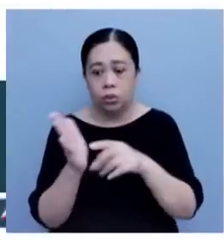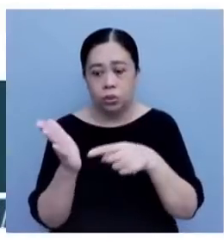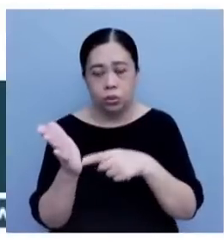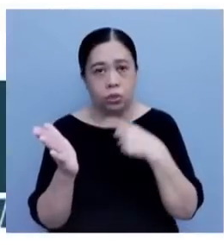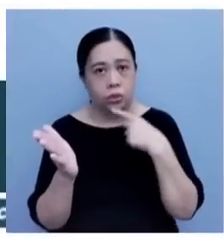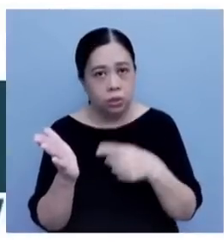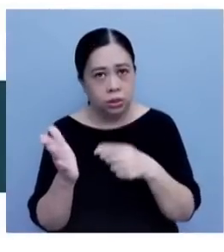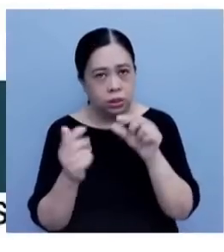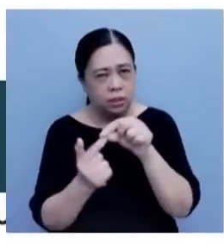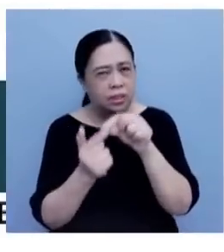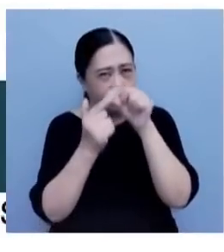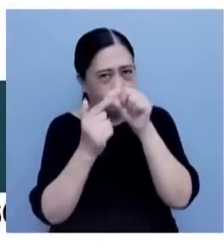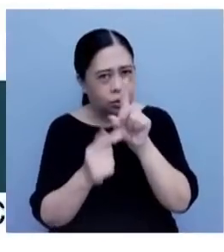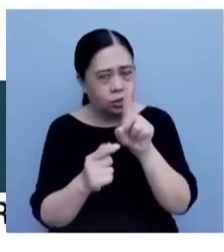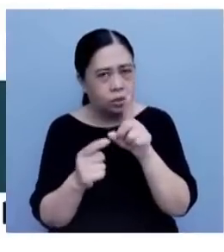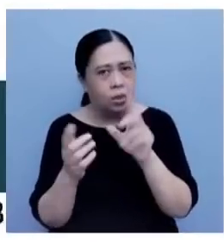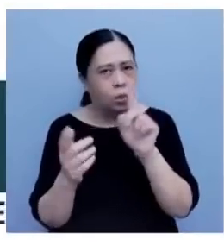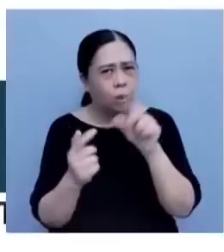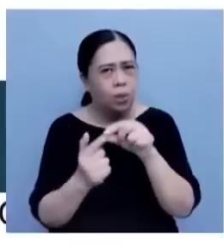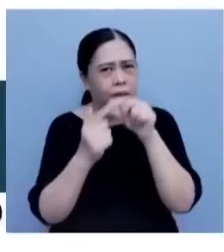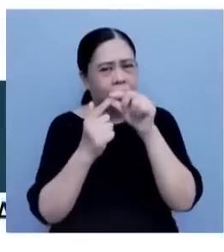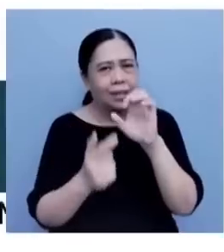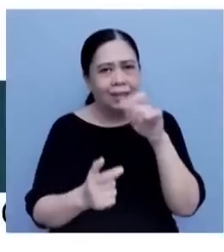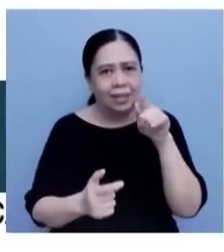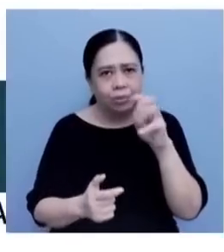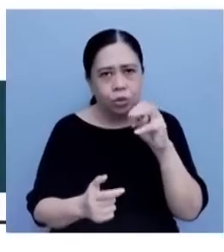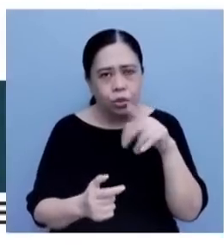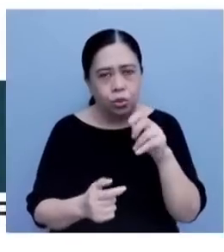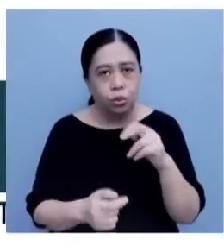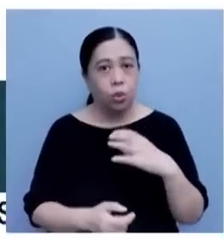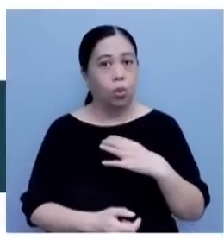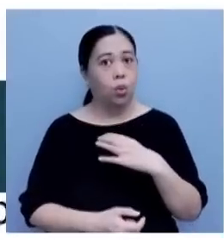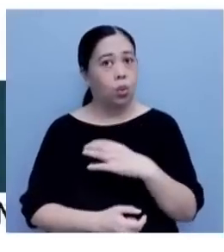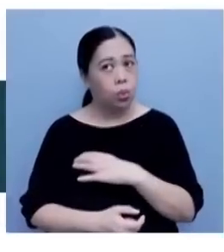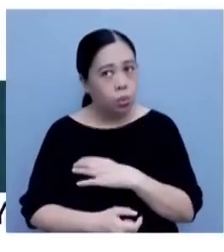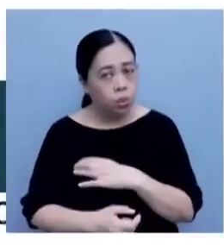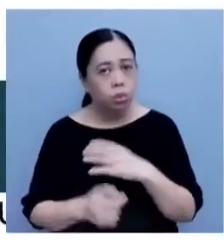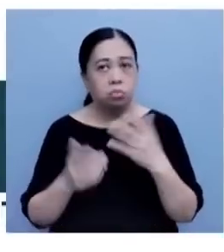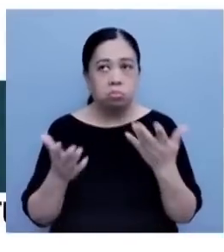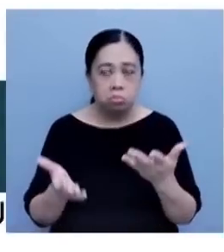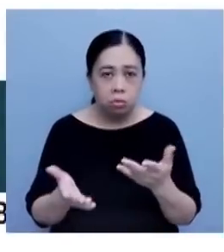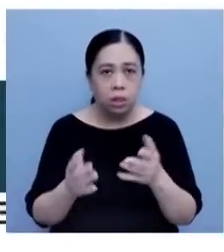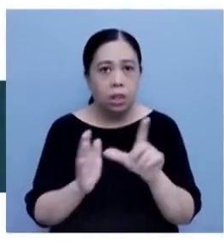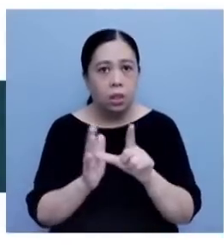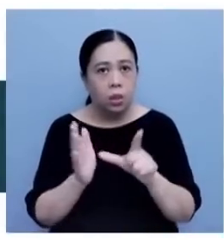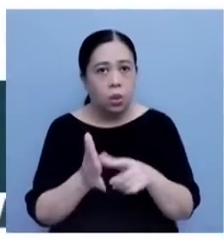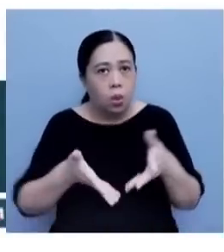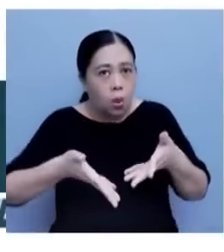exception, and the exception is the Congress may by law